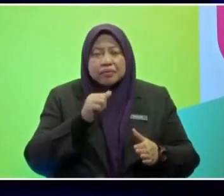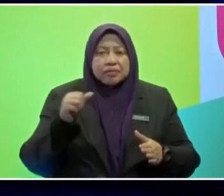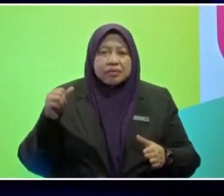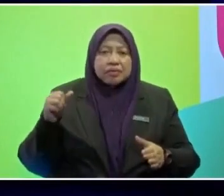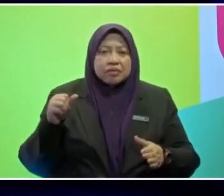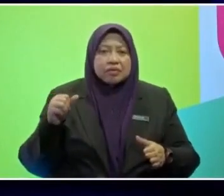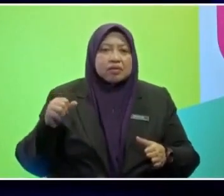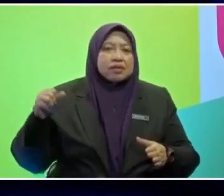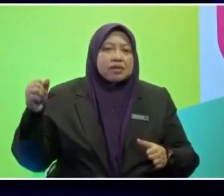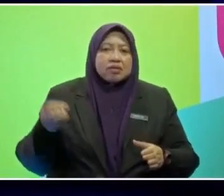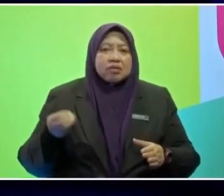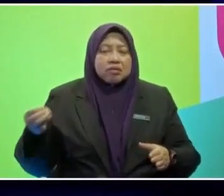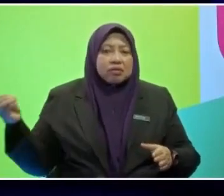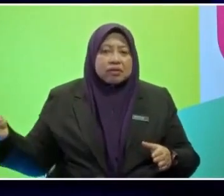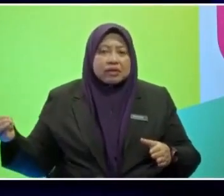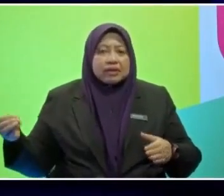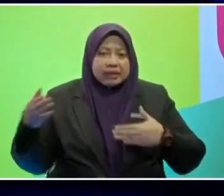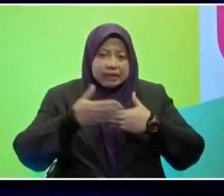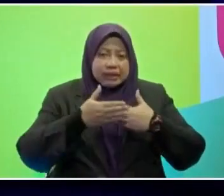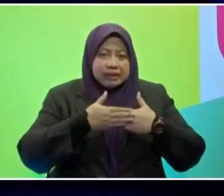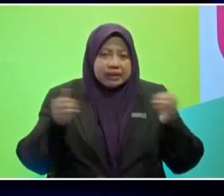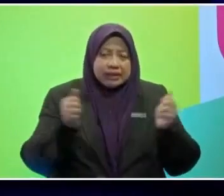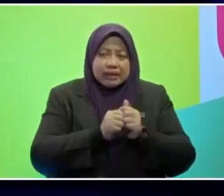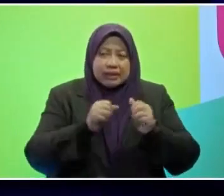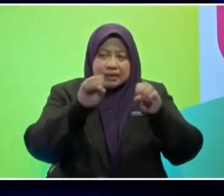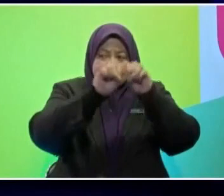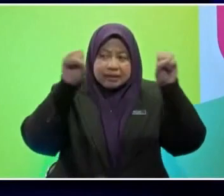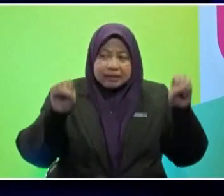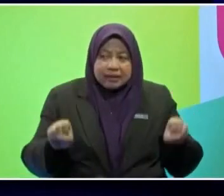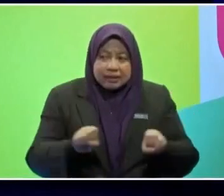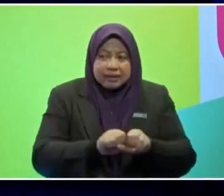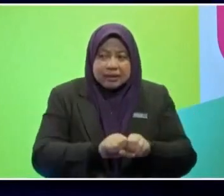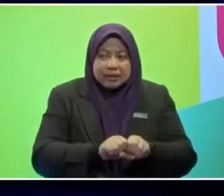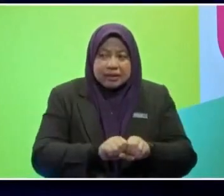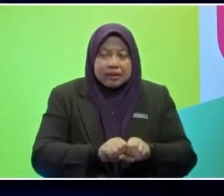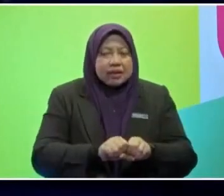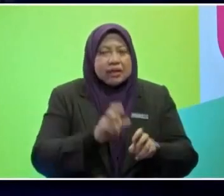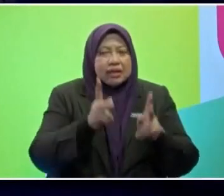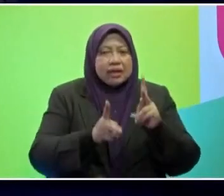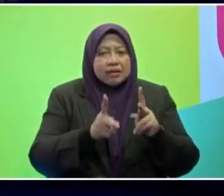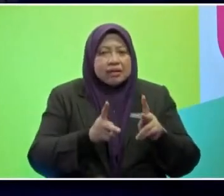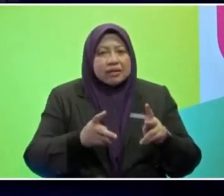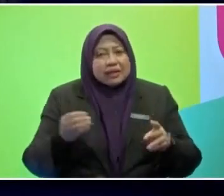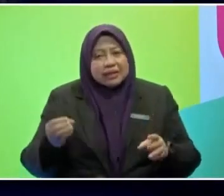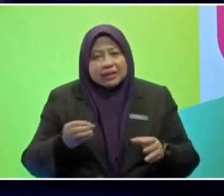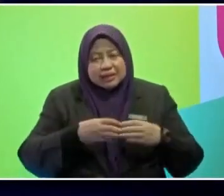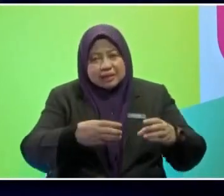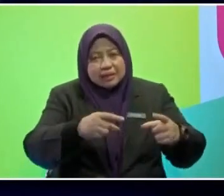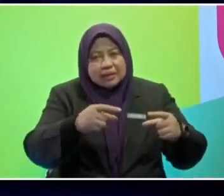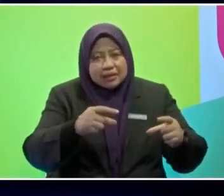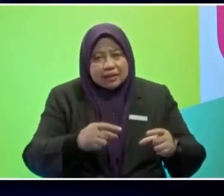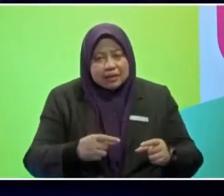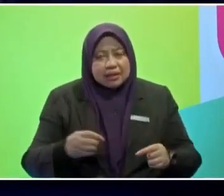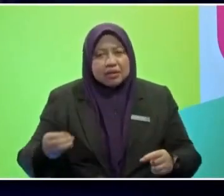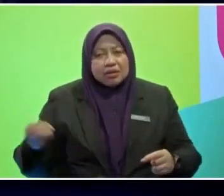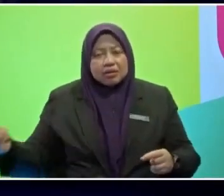the image, the shadow form is bigger, right? Uh-huh. Let's move it closer. Yes. So when it is closer to the screen,